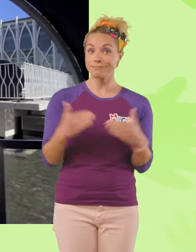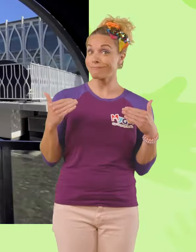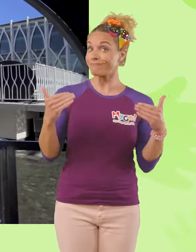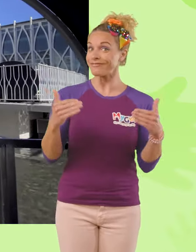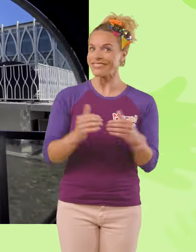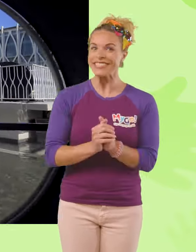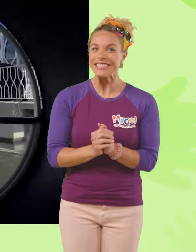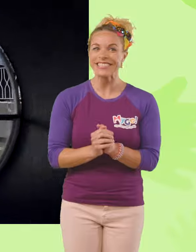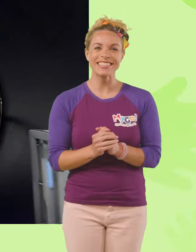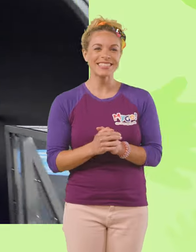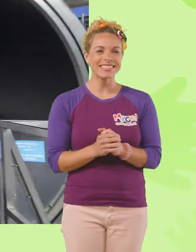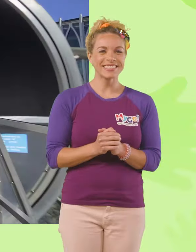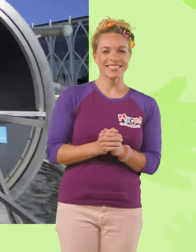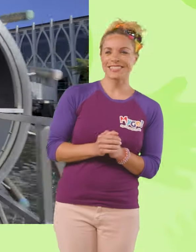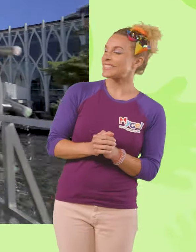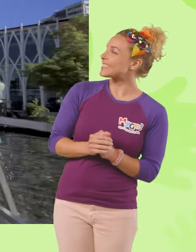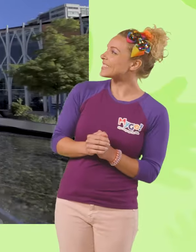Here I go.